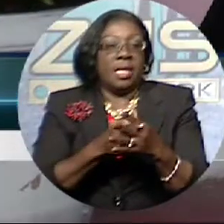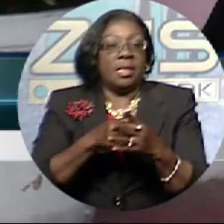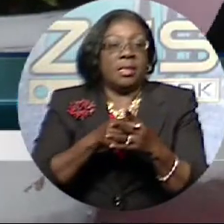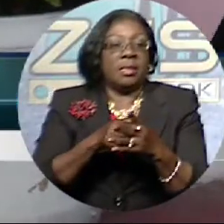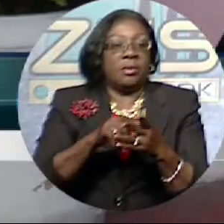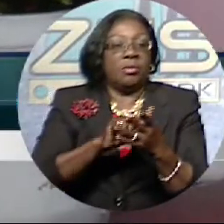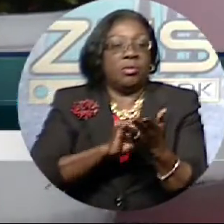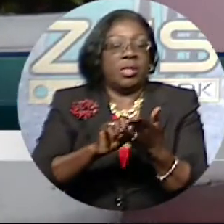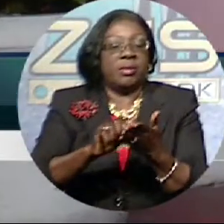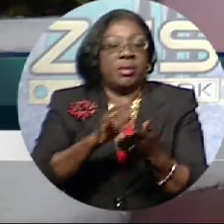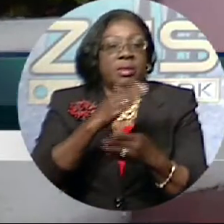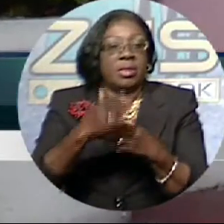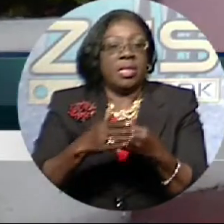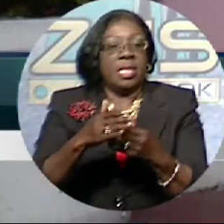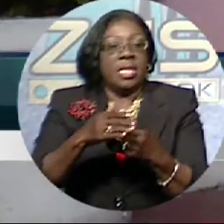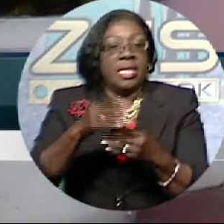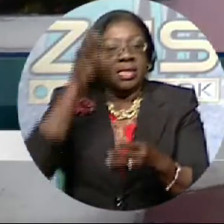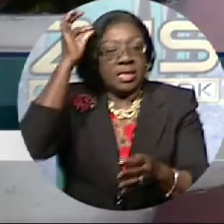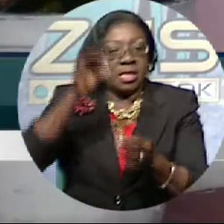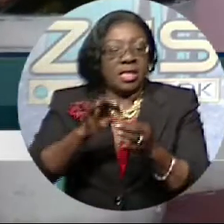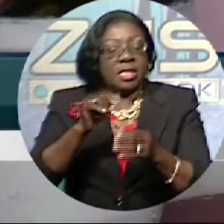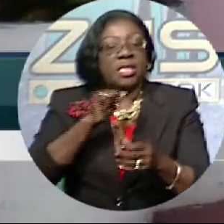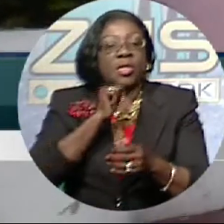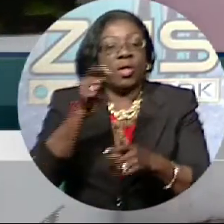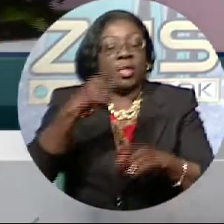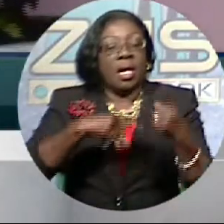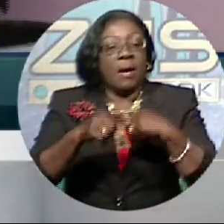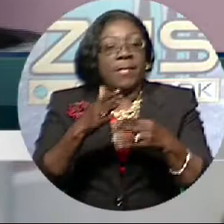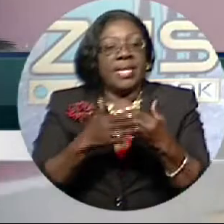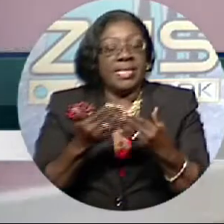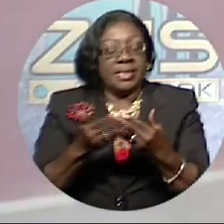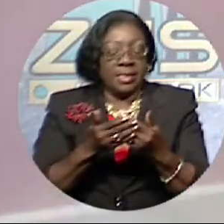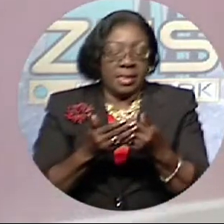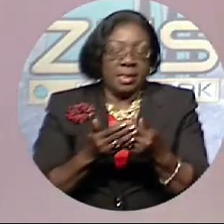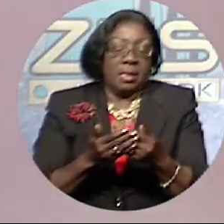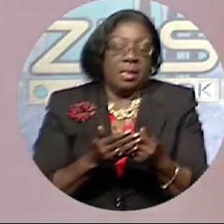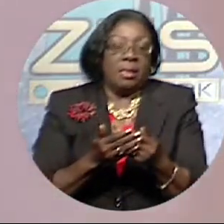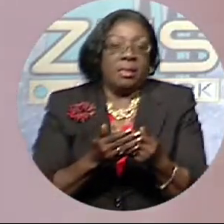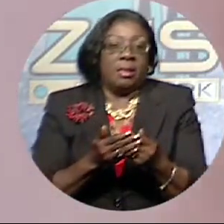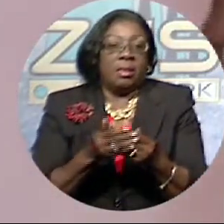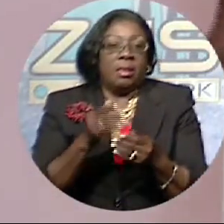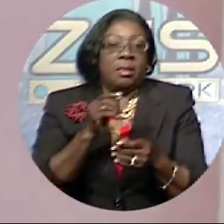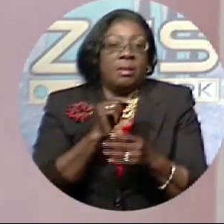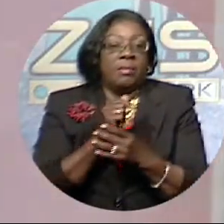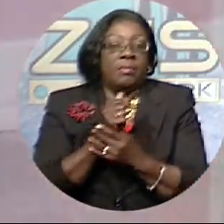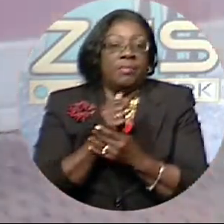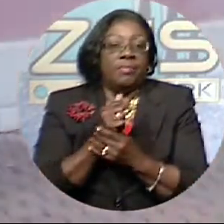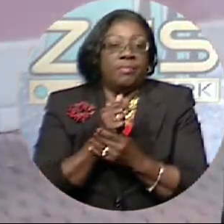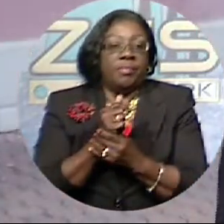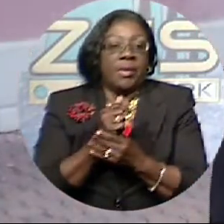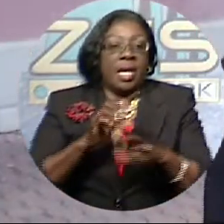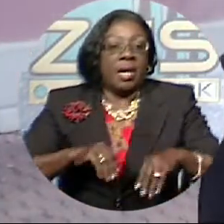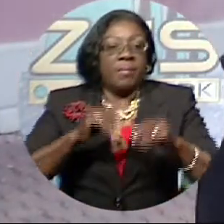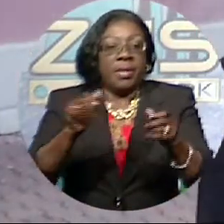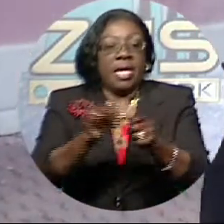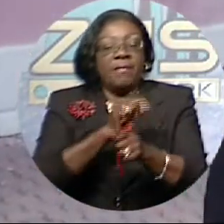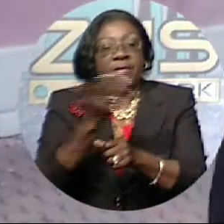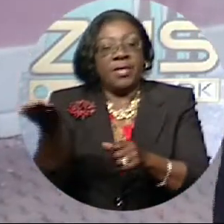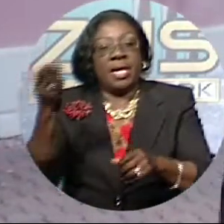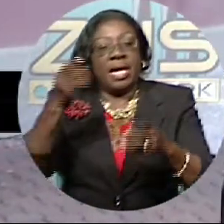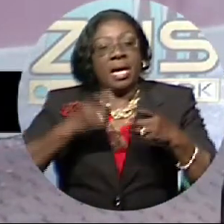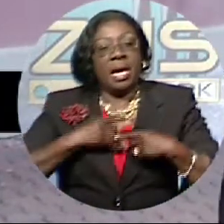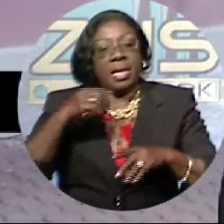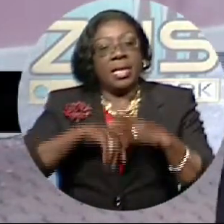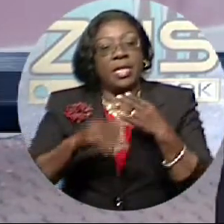year. Minister Pinder says his decision did not come easy, neither did it catch the Prime Minister off guard. I put everything I had